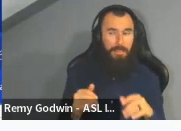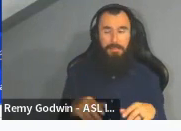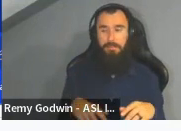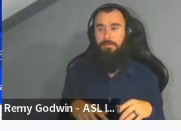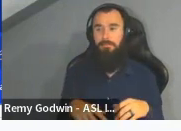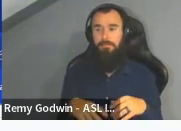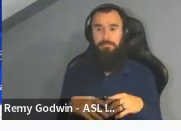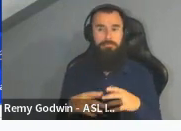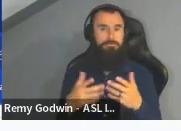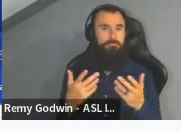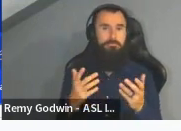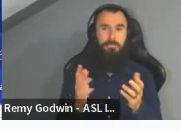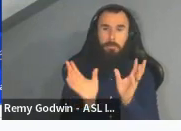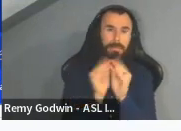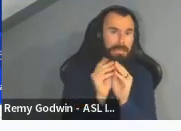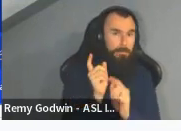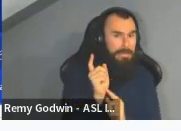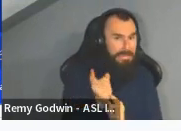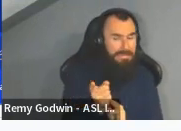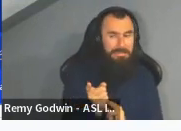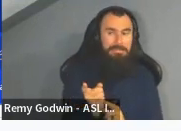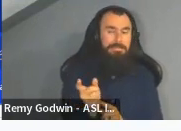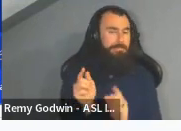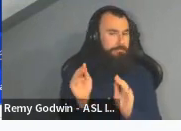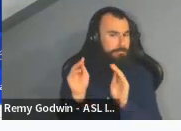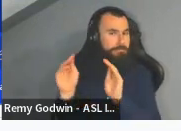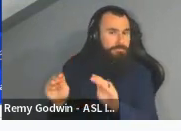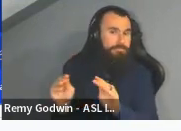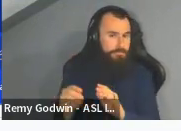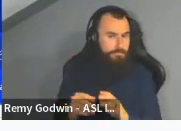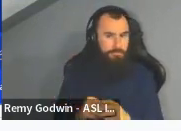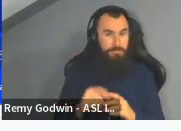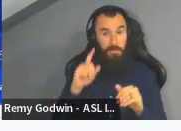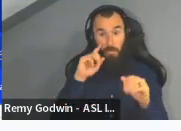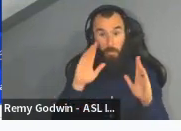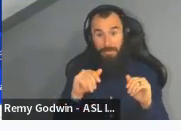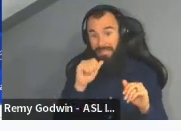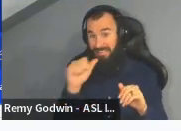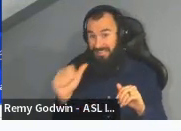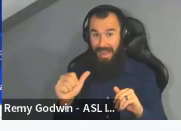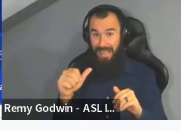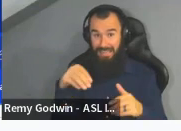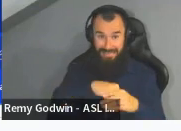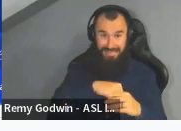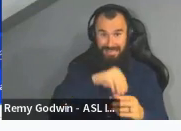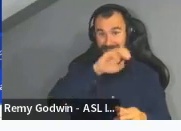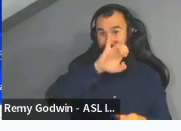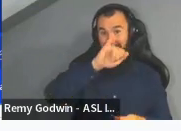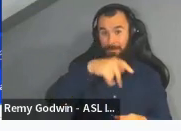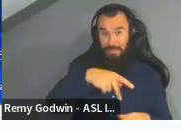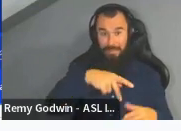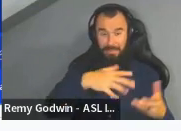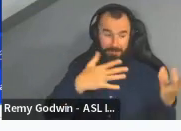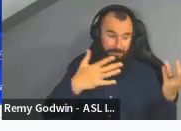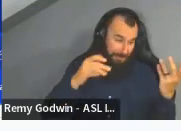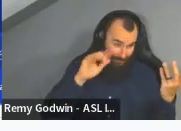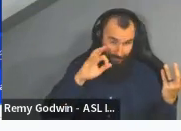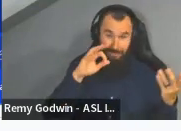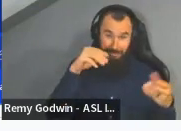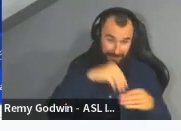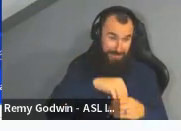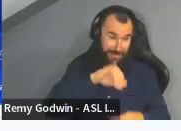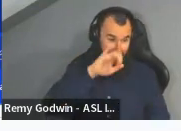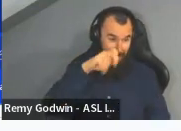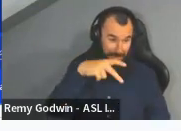or meeting minutes. Hopefully it's not in the IEP, but if it is in the IEP, you can provide that as